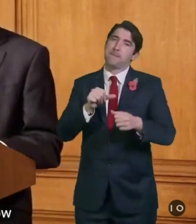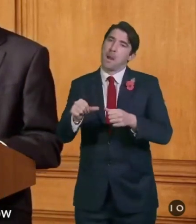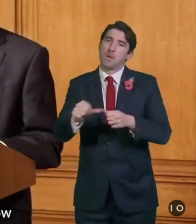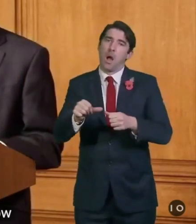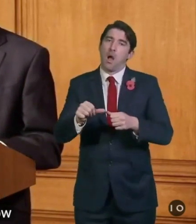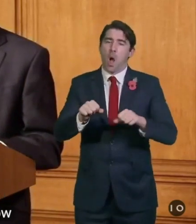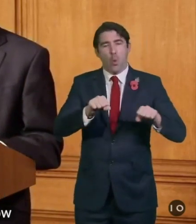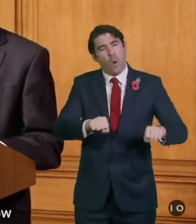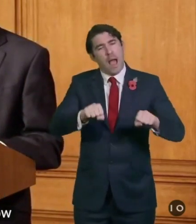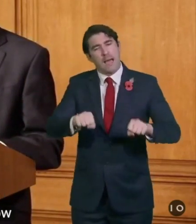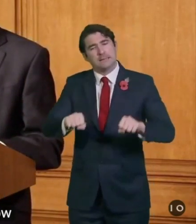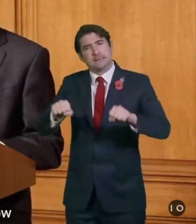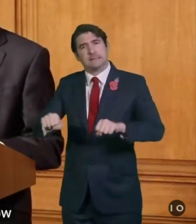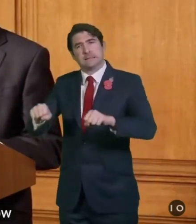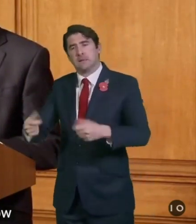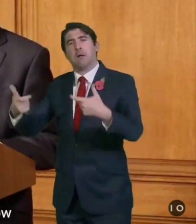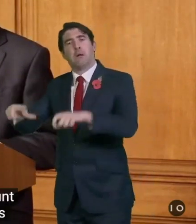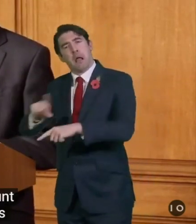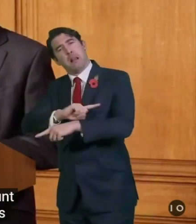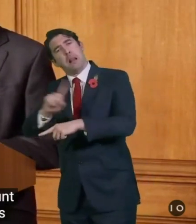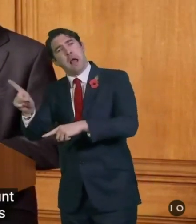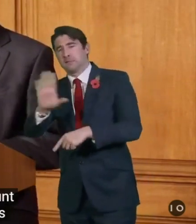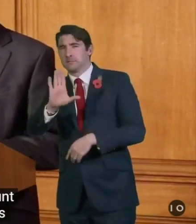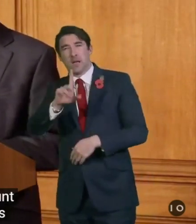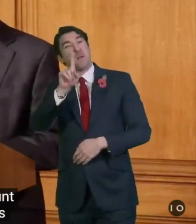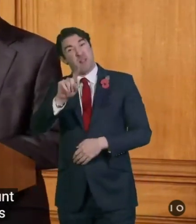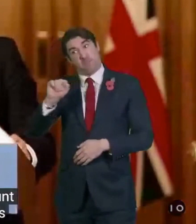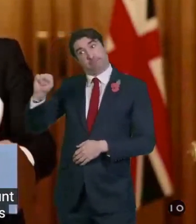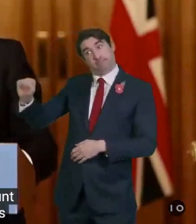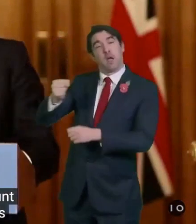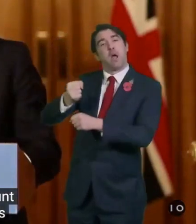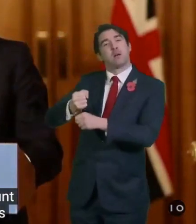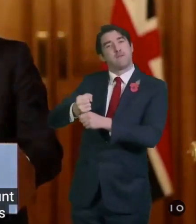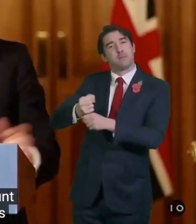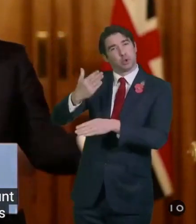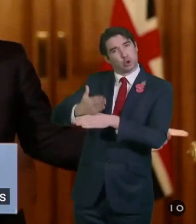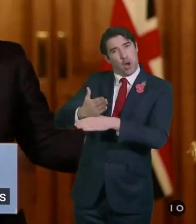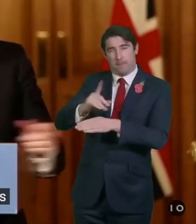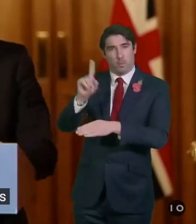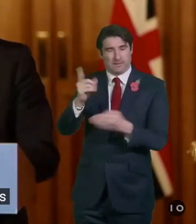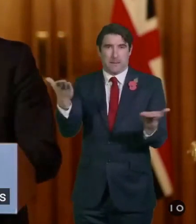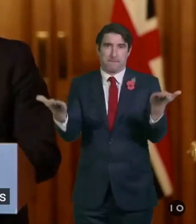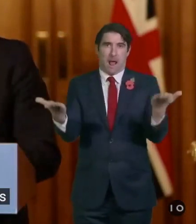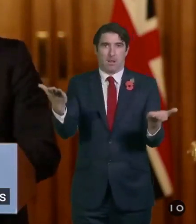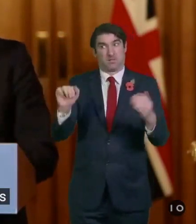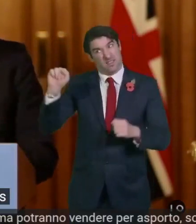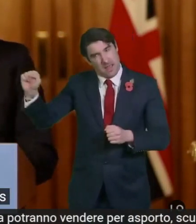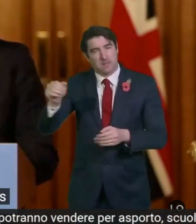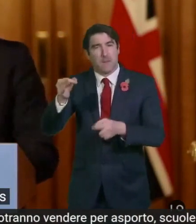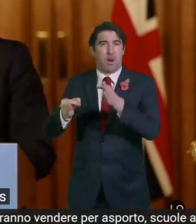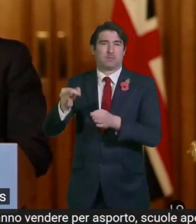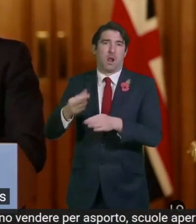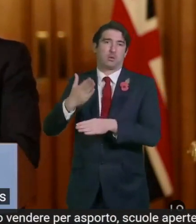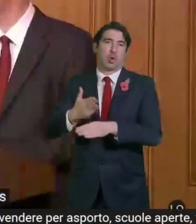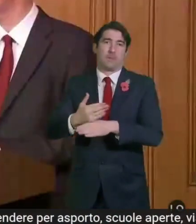people have to take into account other things as well, and that's a matter for politicians. Thanks very much. Well, the only thing